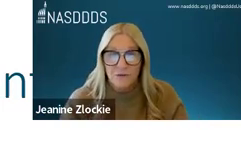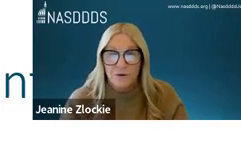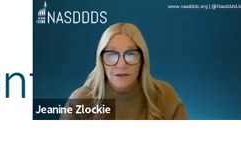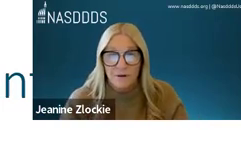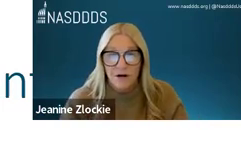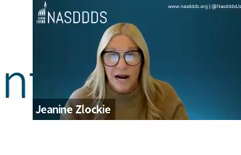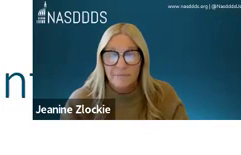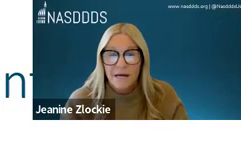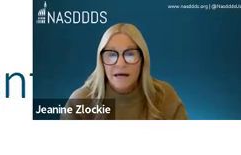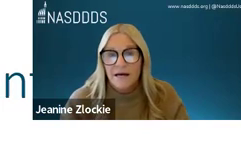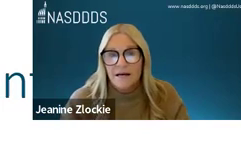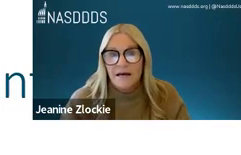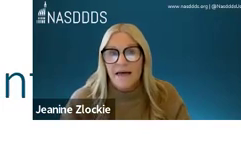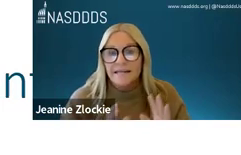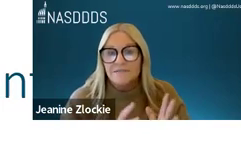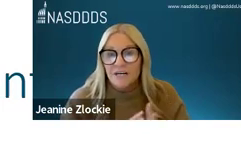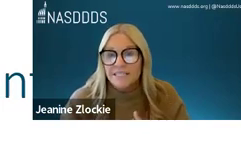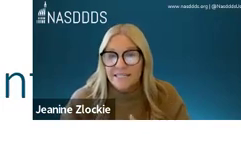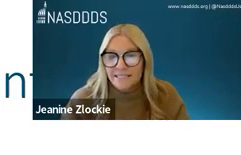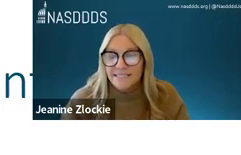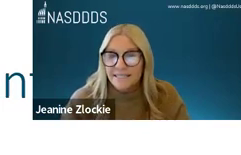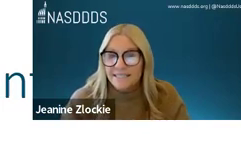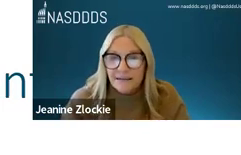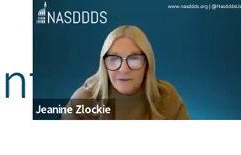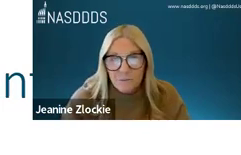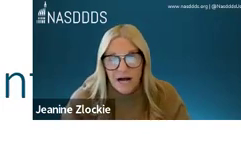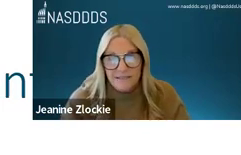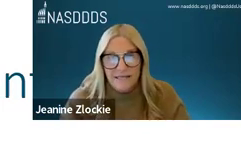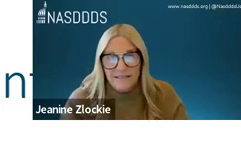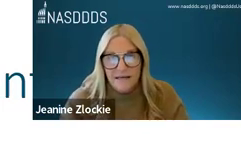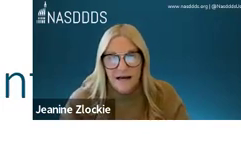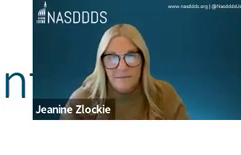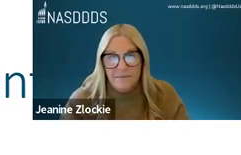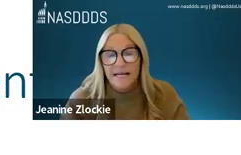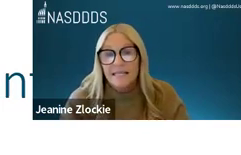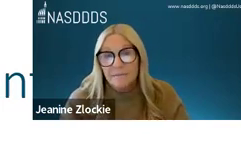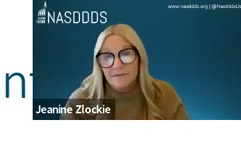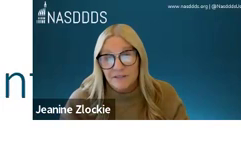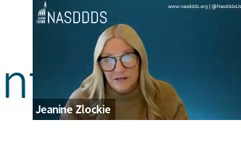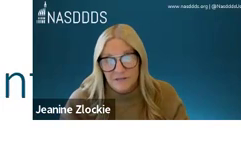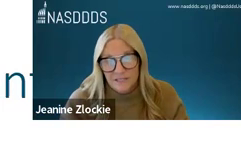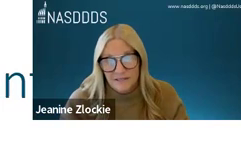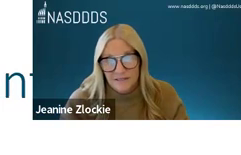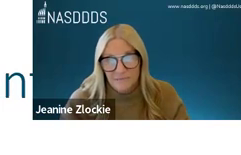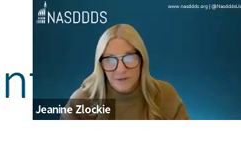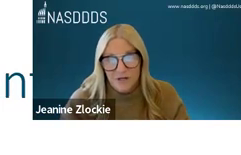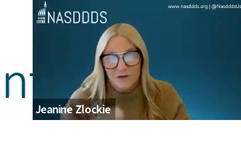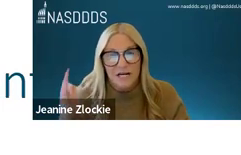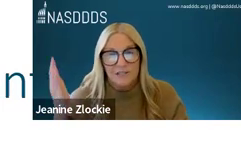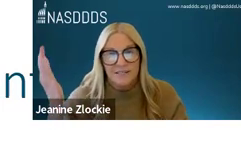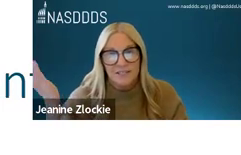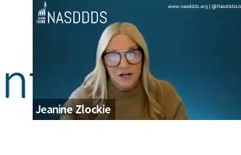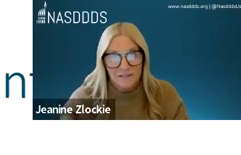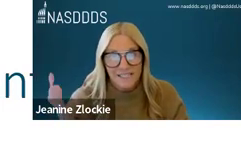activities to run the program, that is a different process than claiming for services.